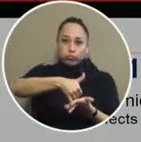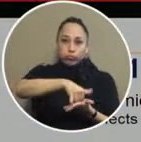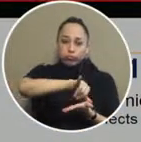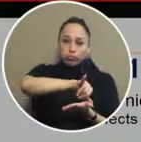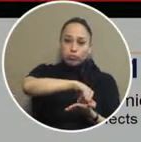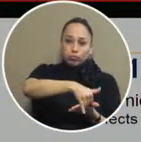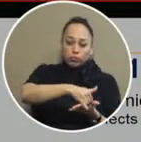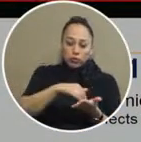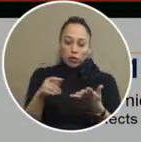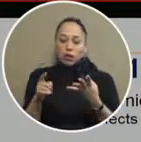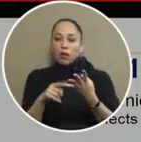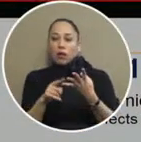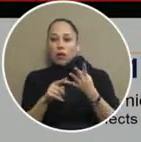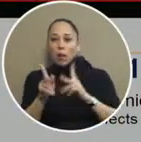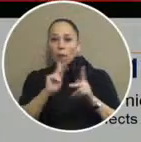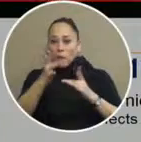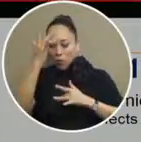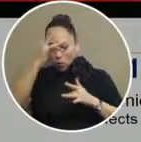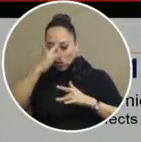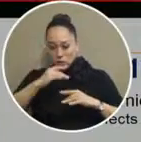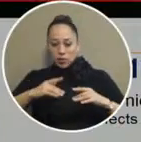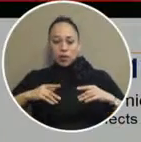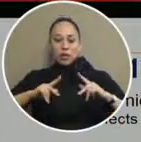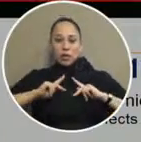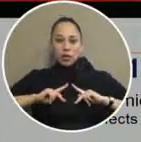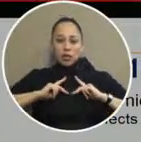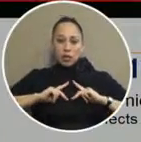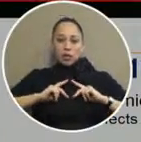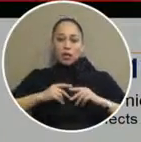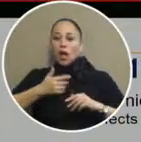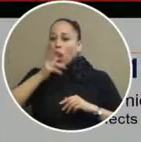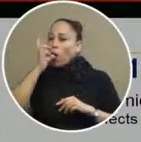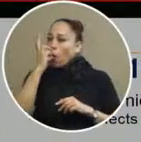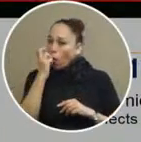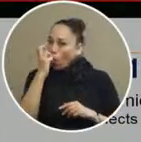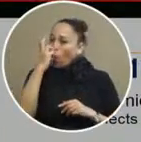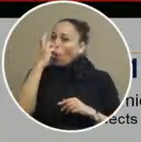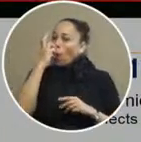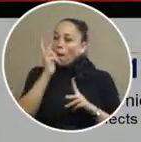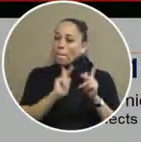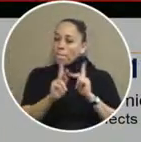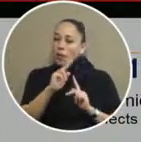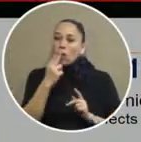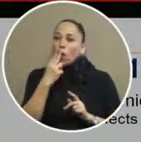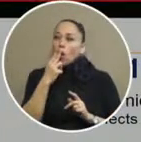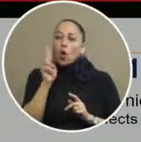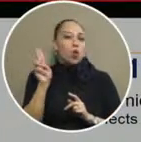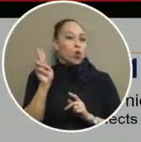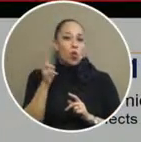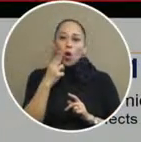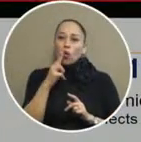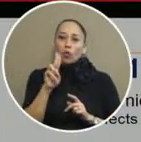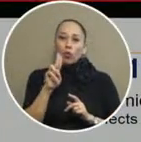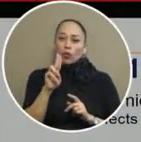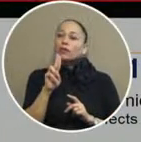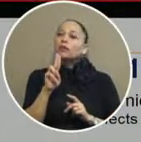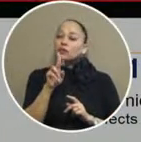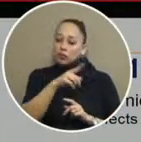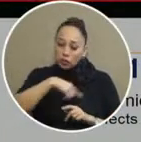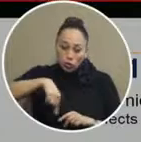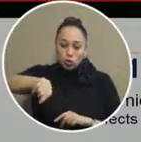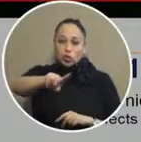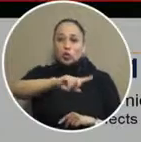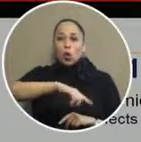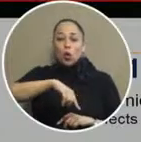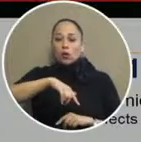have pulmonary problems, COPD, asthma, people that smoke, those are considered